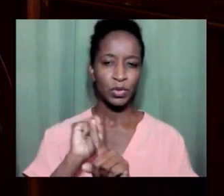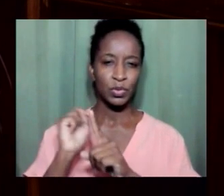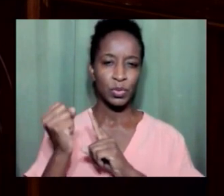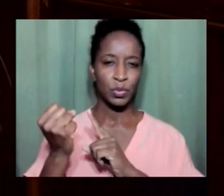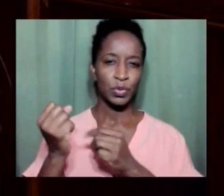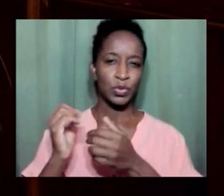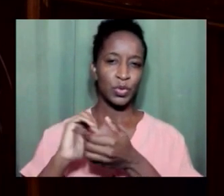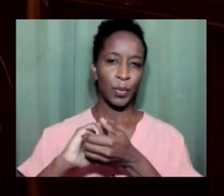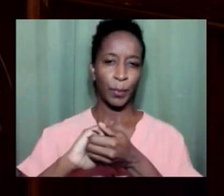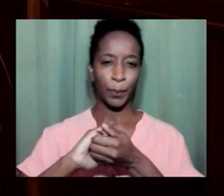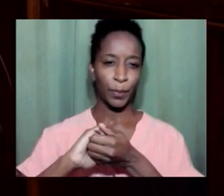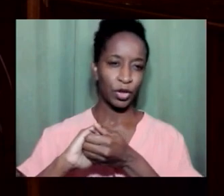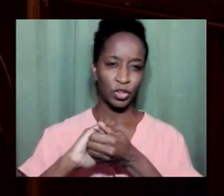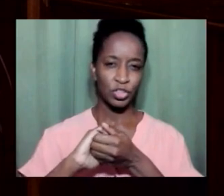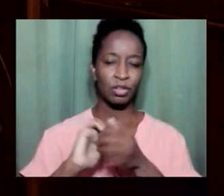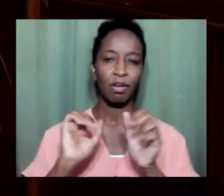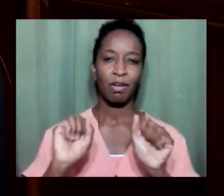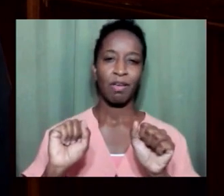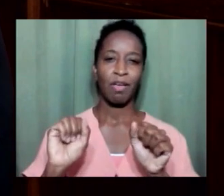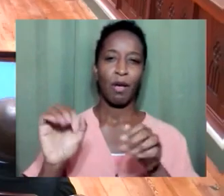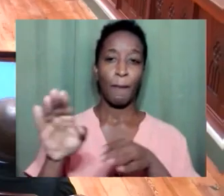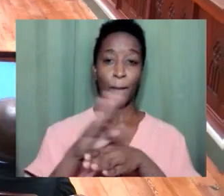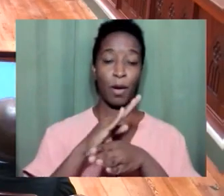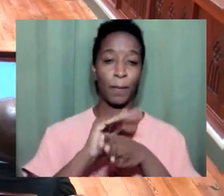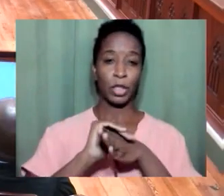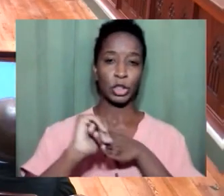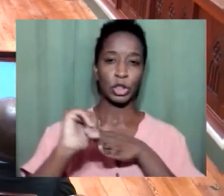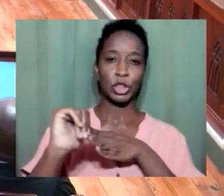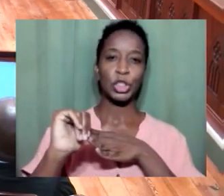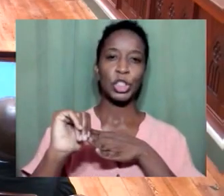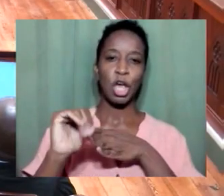and to restructure our debt.